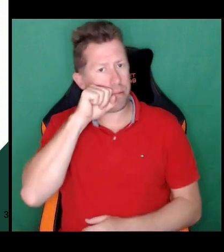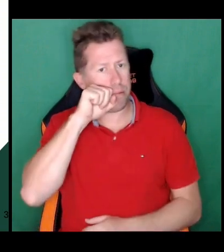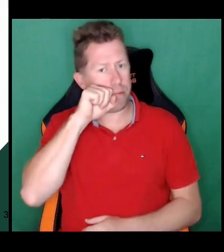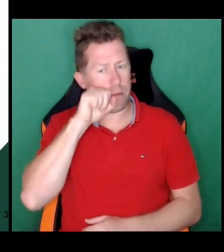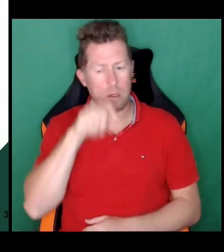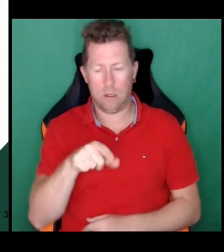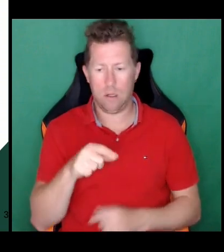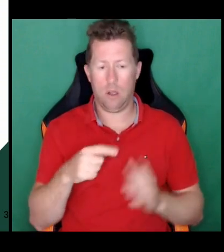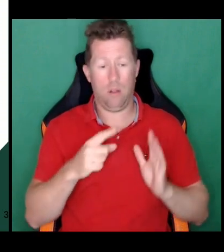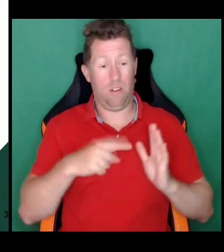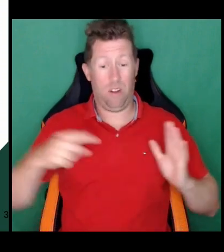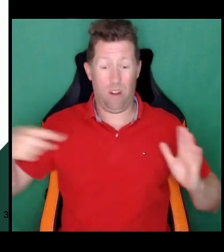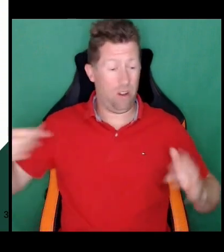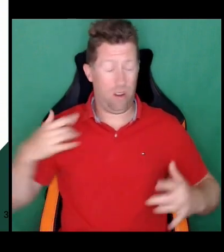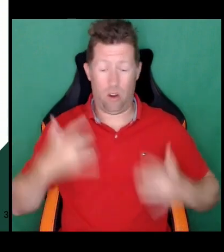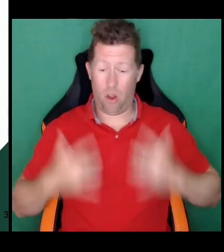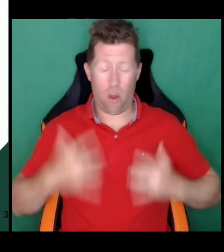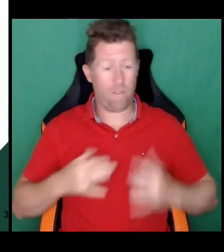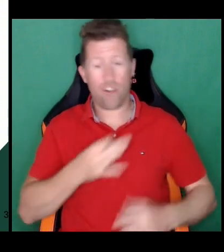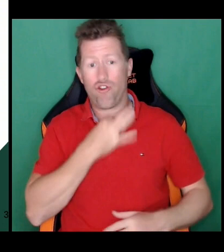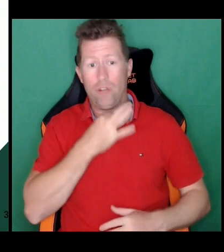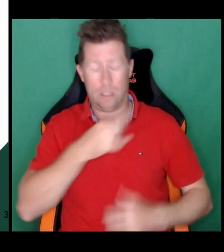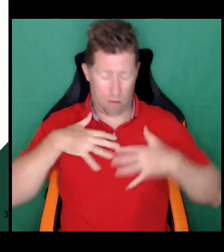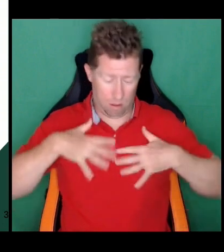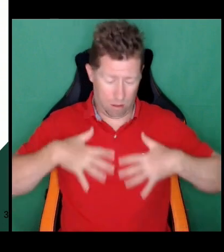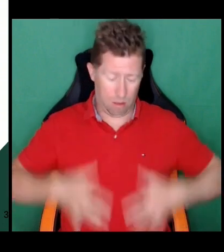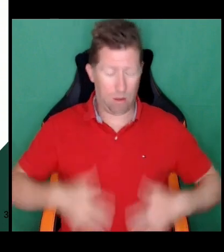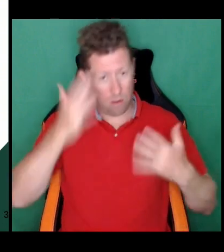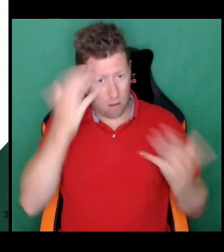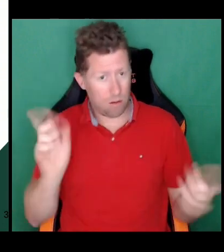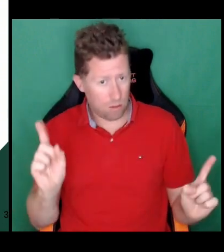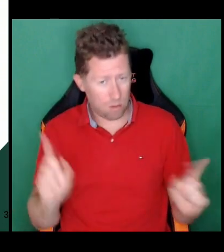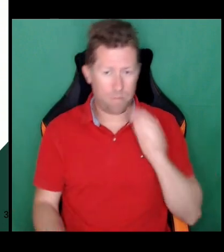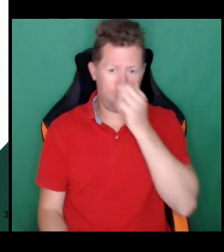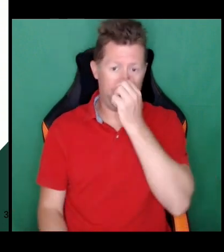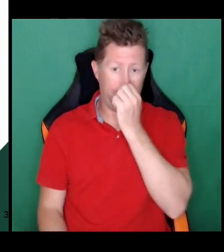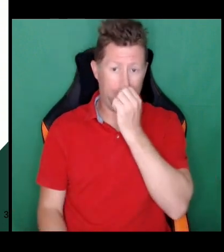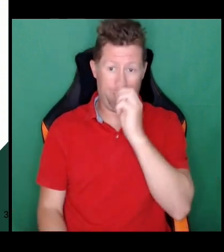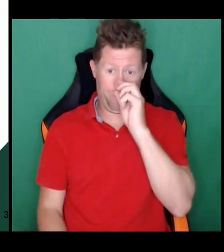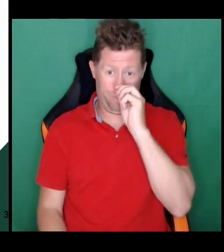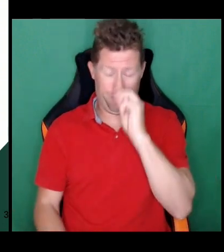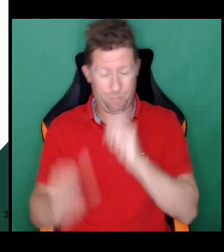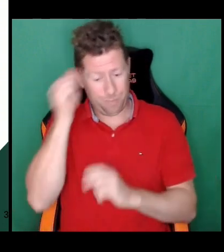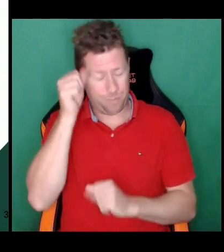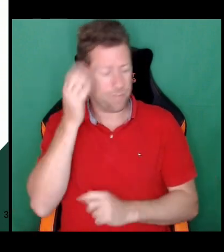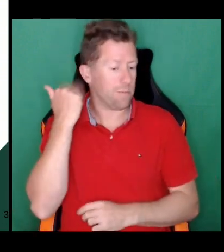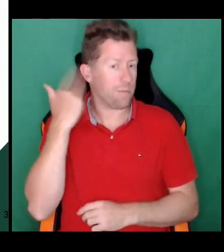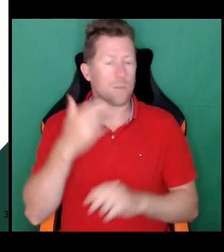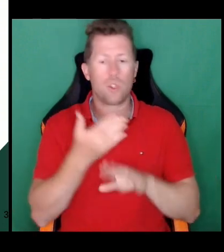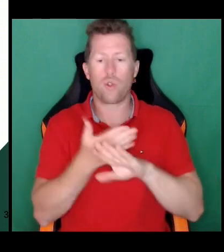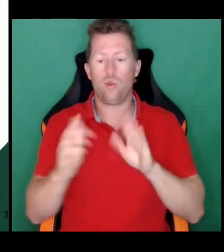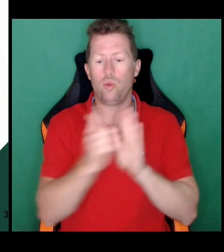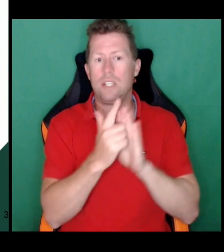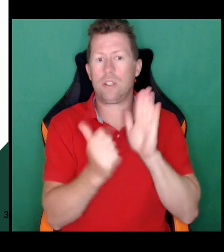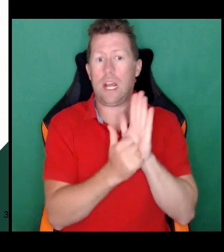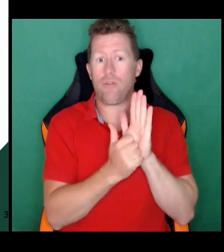that will pose. While the recent vaping legislation in Australia and the world-first